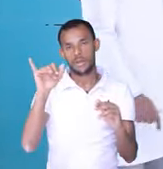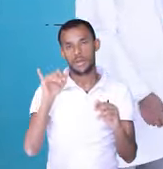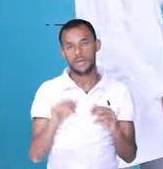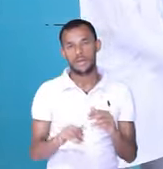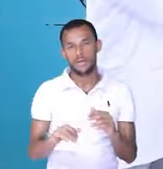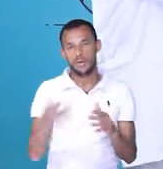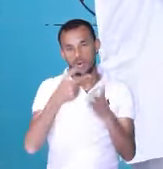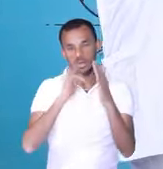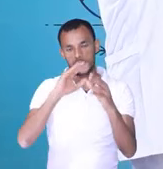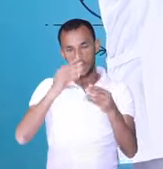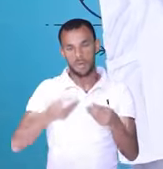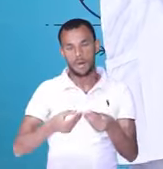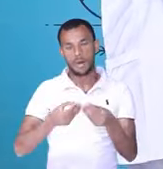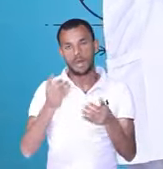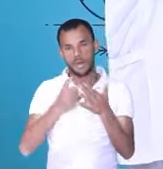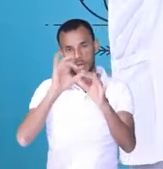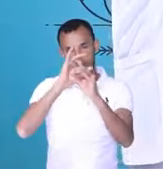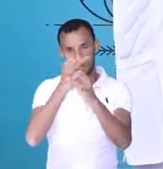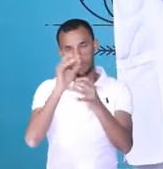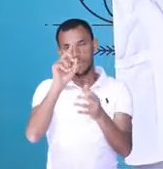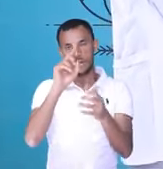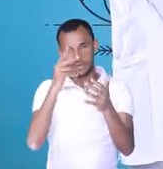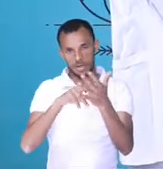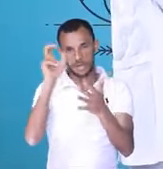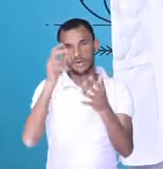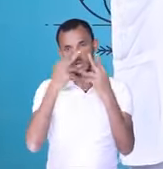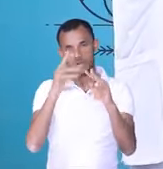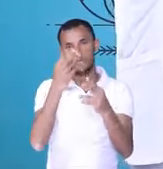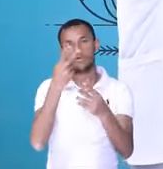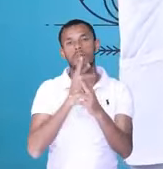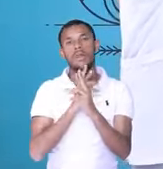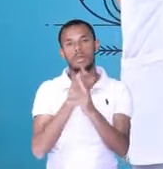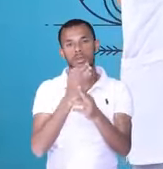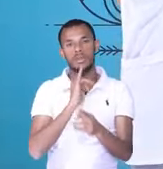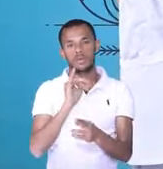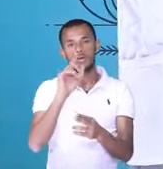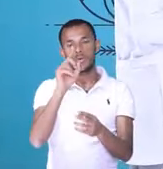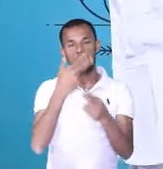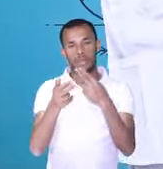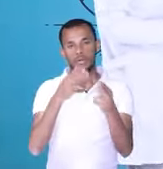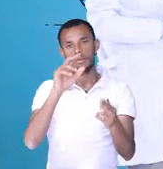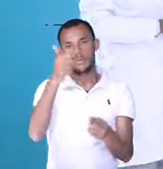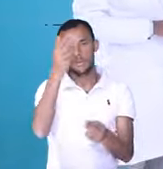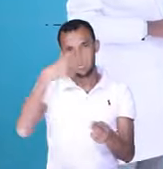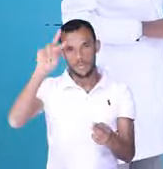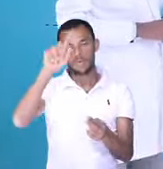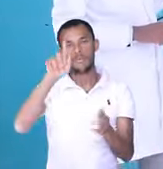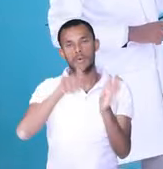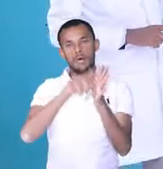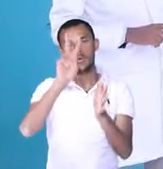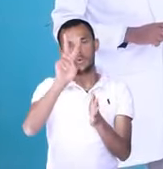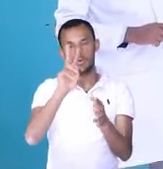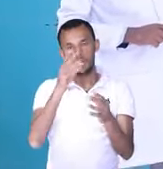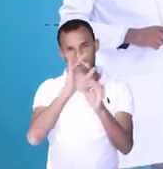second. What is given? In experiment 1, the initial concentrations of the reactant is 1 times 10 raised to minus 2.